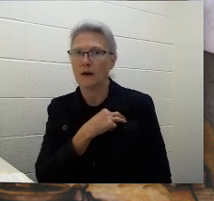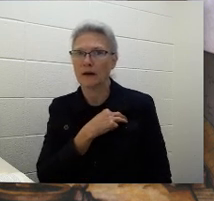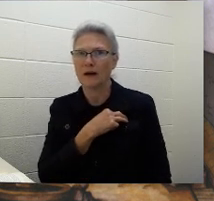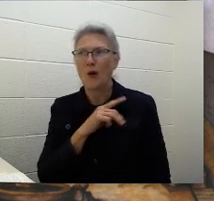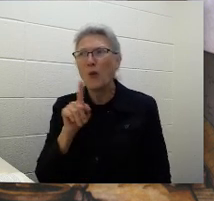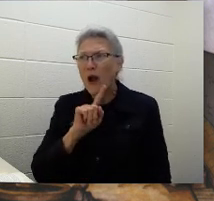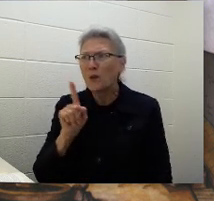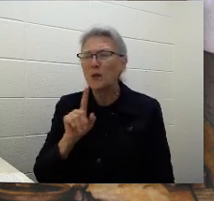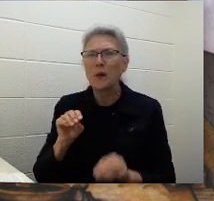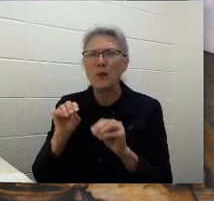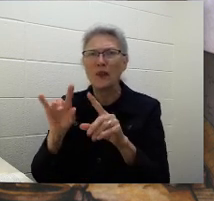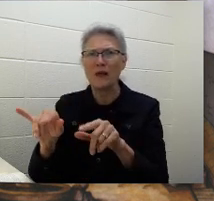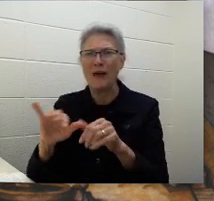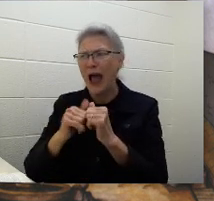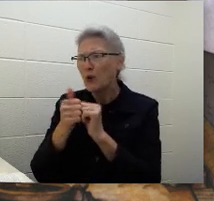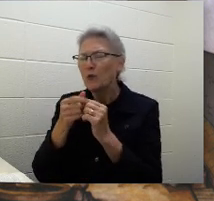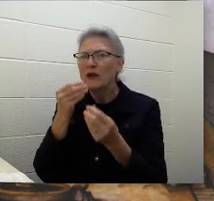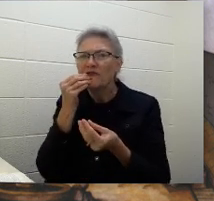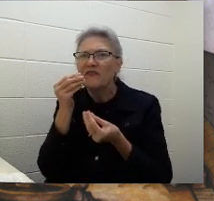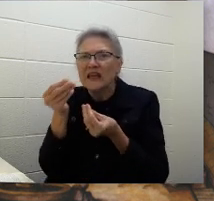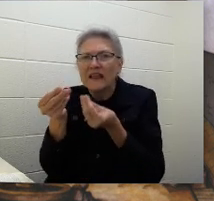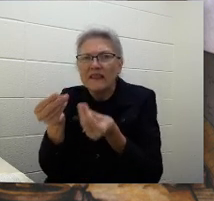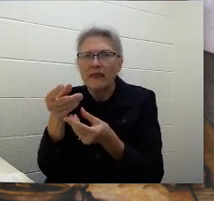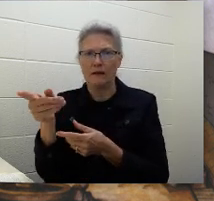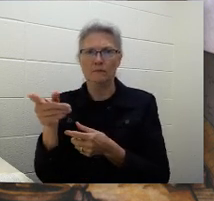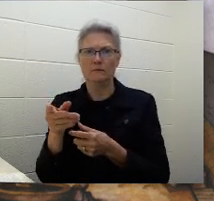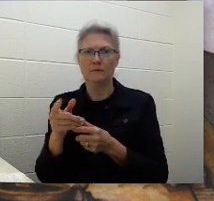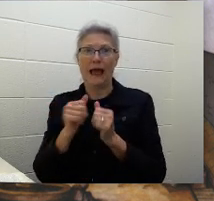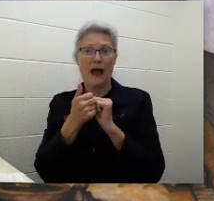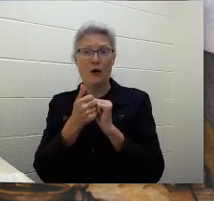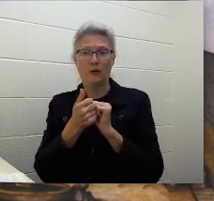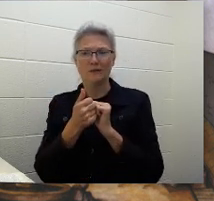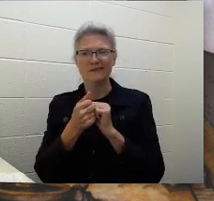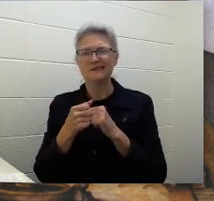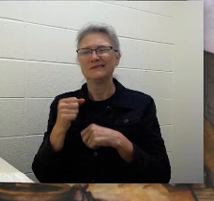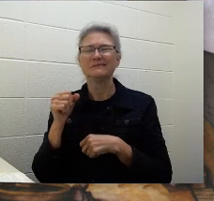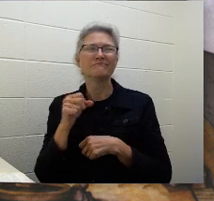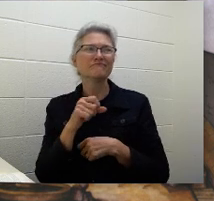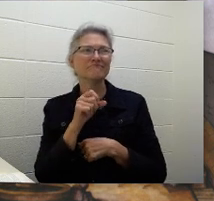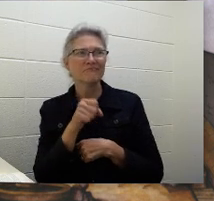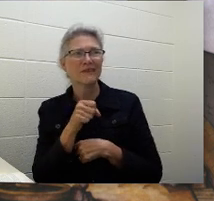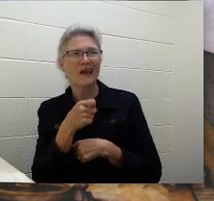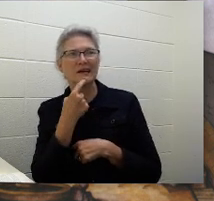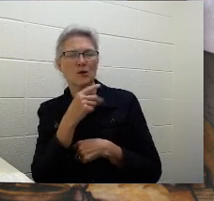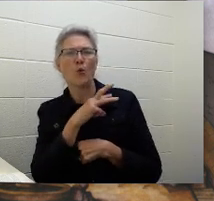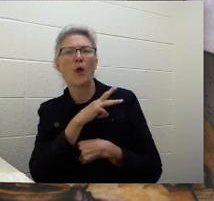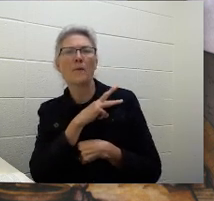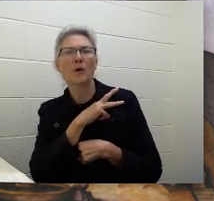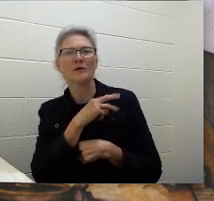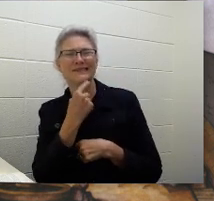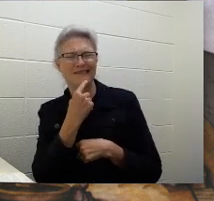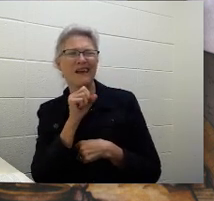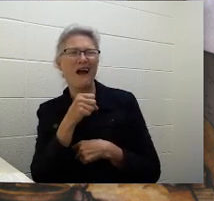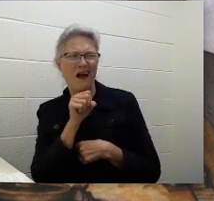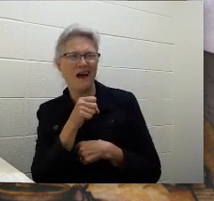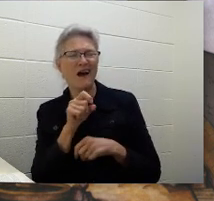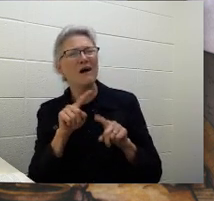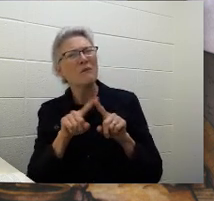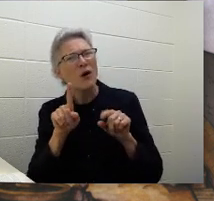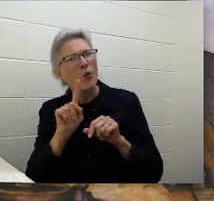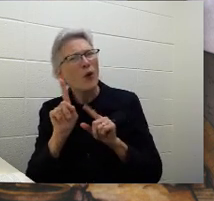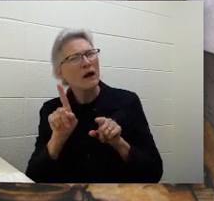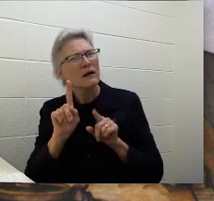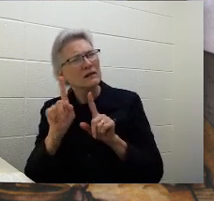them? How would we feed them?" "Yeah," said Wilmer, "but where can